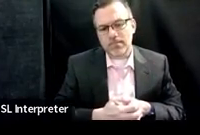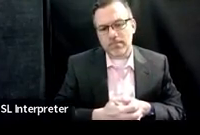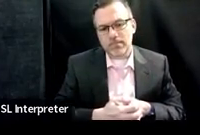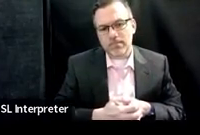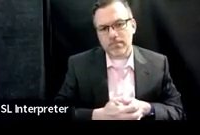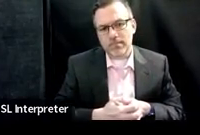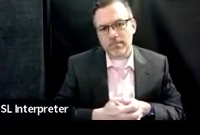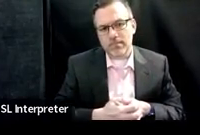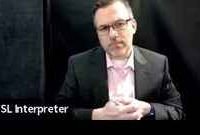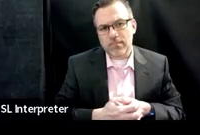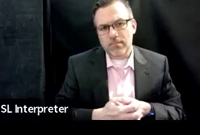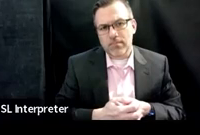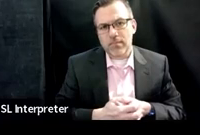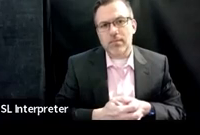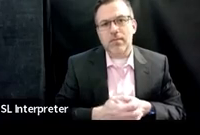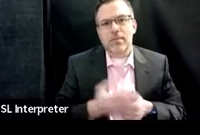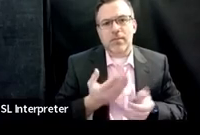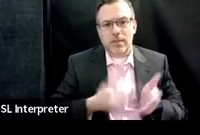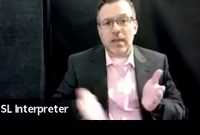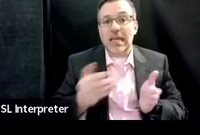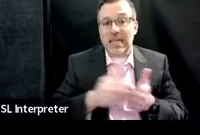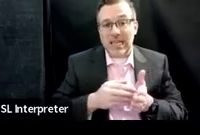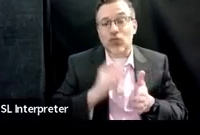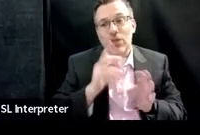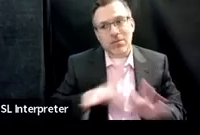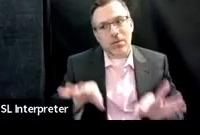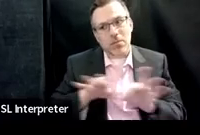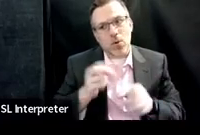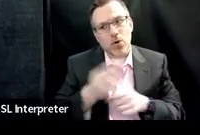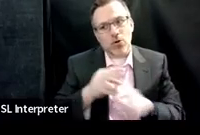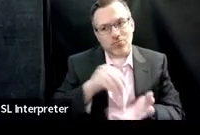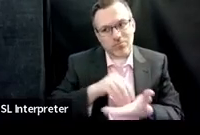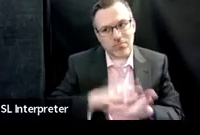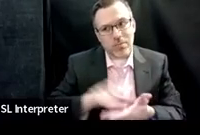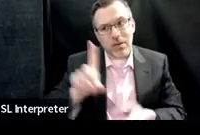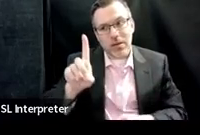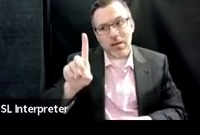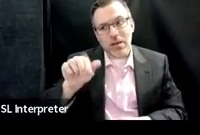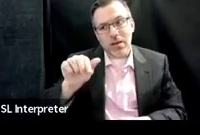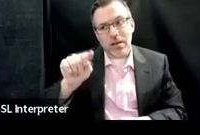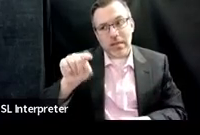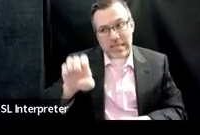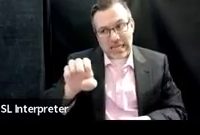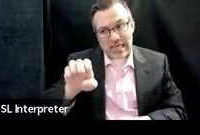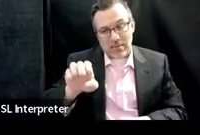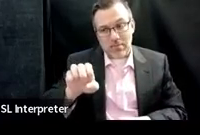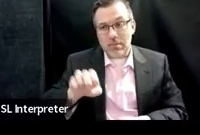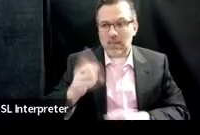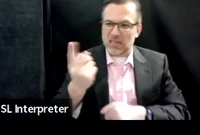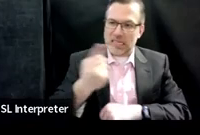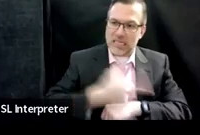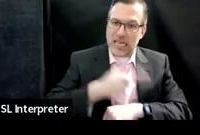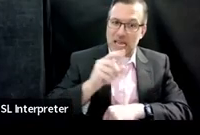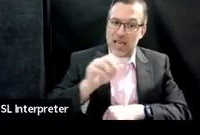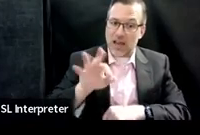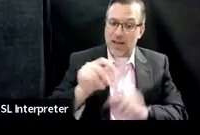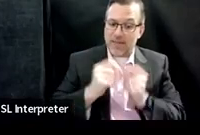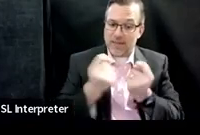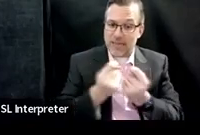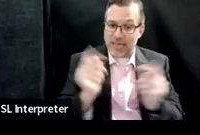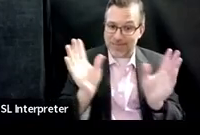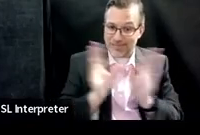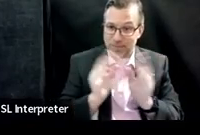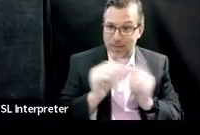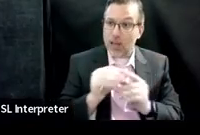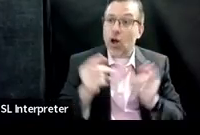dates again. So remember to date these. So date of team meeting is really important to have, especially when you're sending it home to